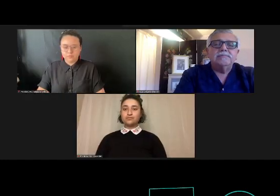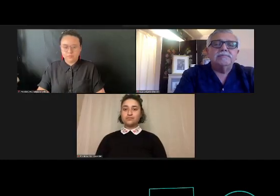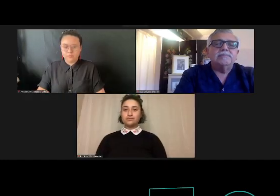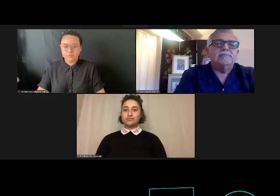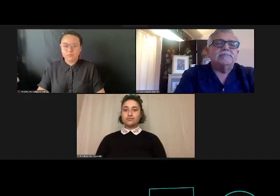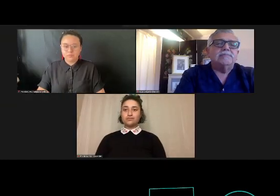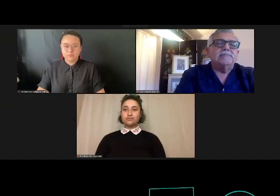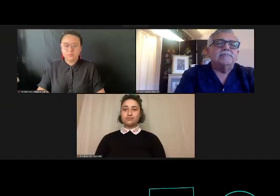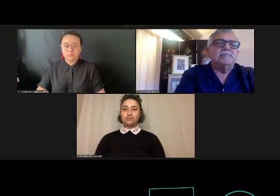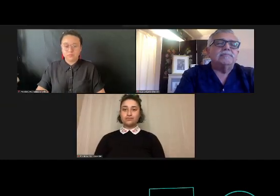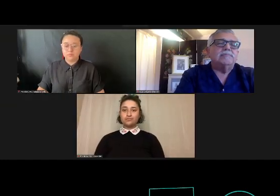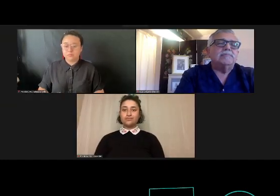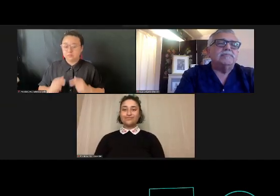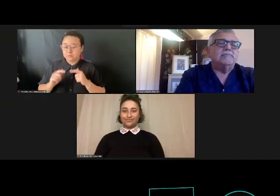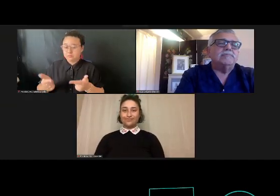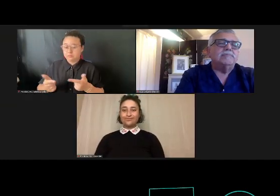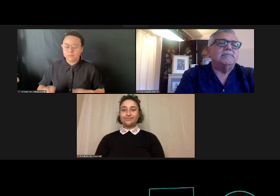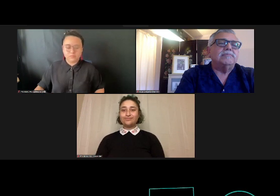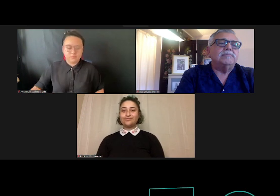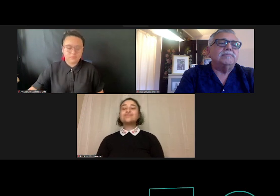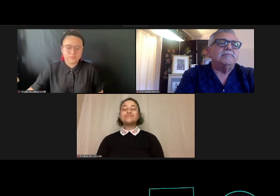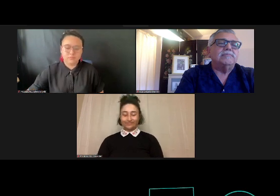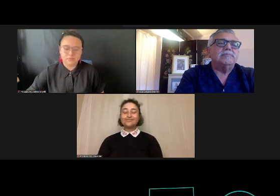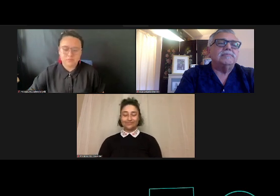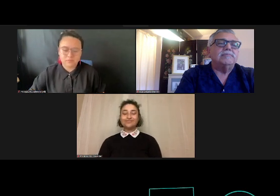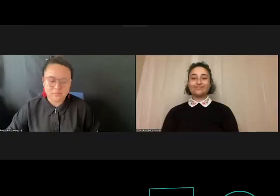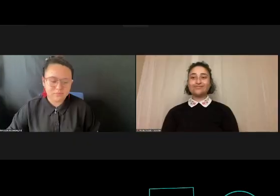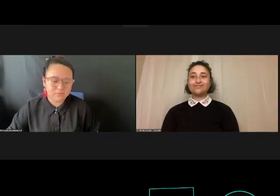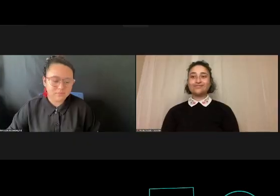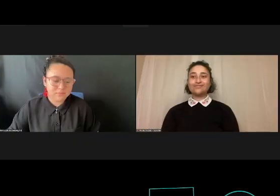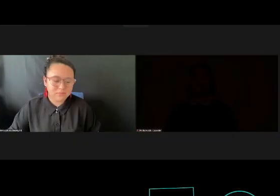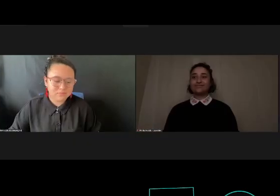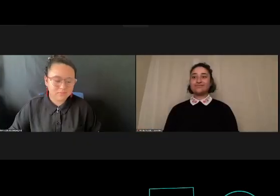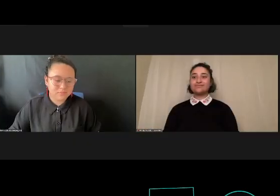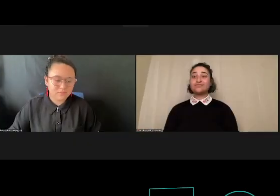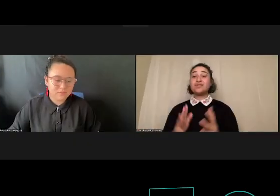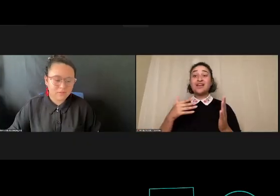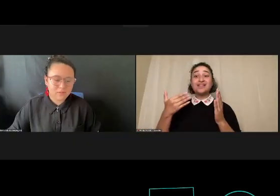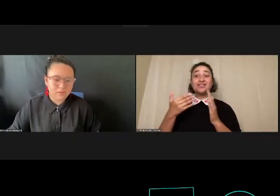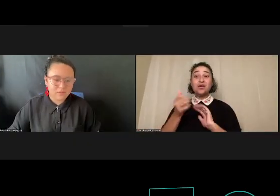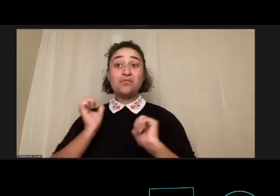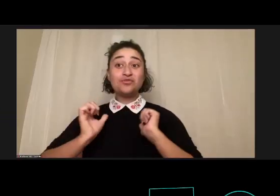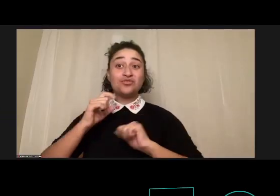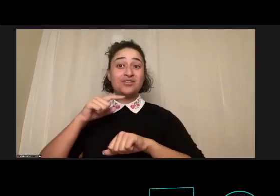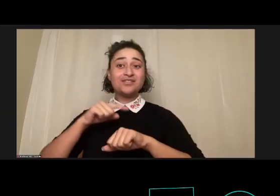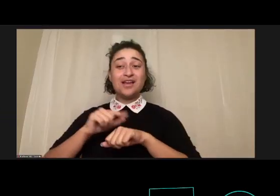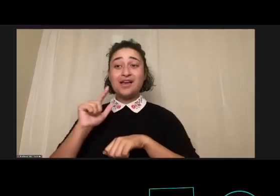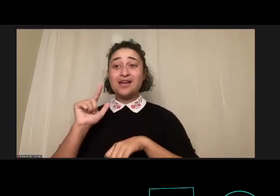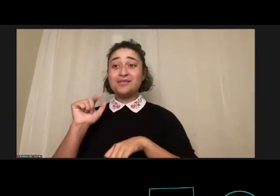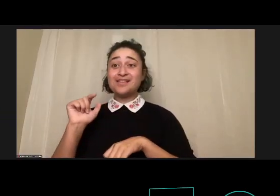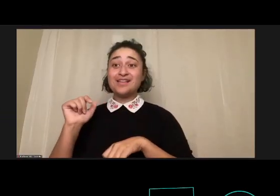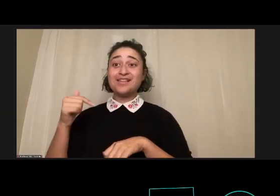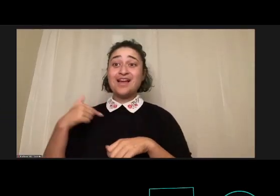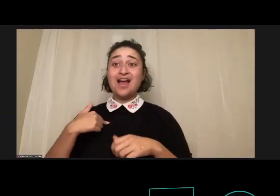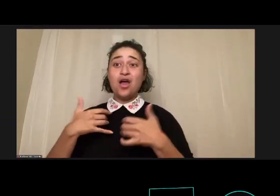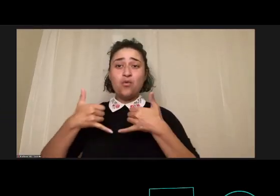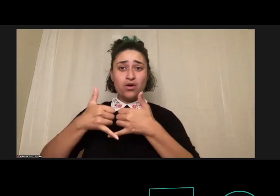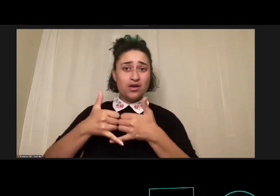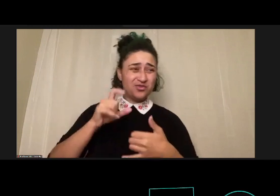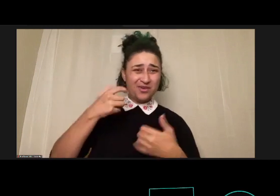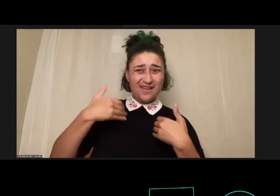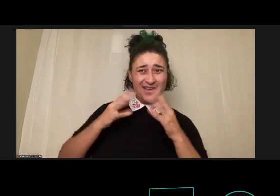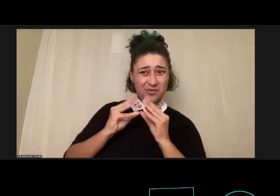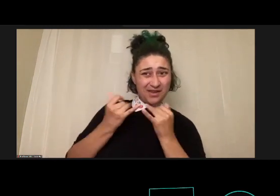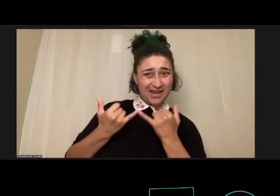Okay, guys, it's almost showtime, the La La La Awards. Do we have to have a meeting now? Yes, we do. My name's